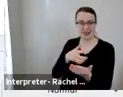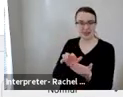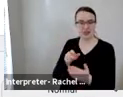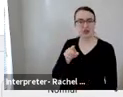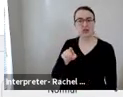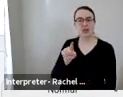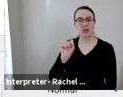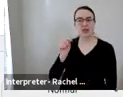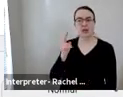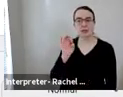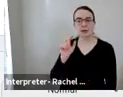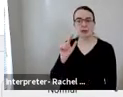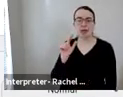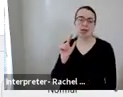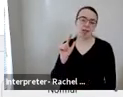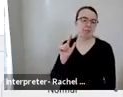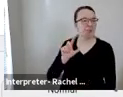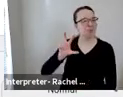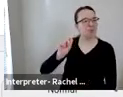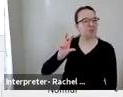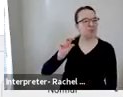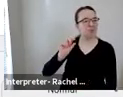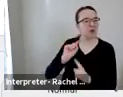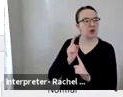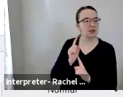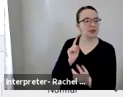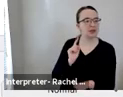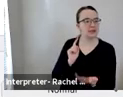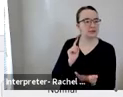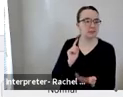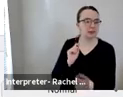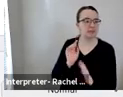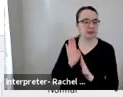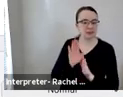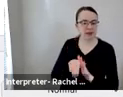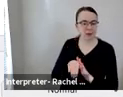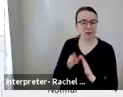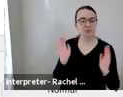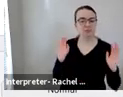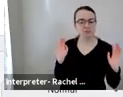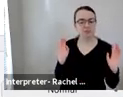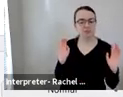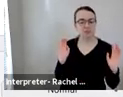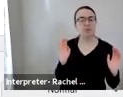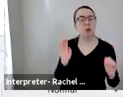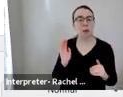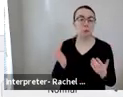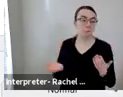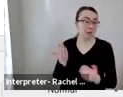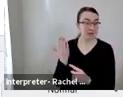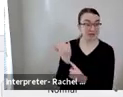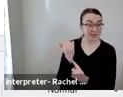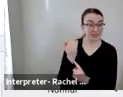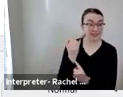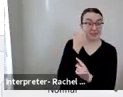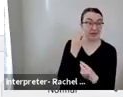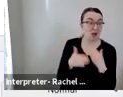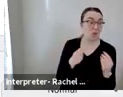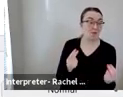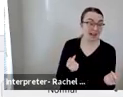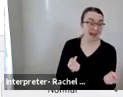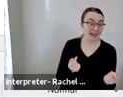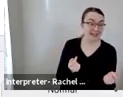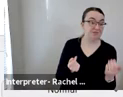maybe 30 minutes, maybe, if that. Mm-hmm. Could be 15 if I go fast,